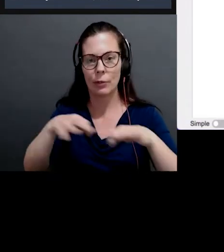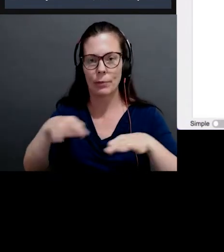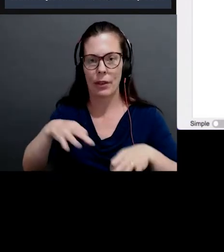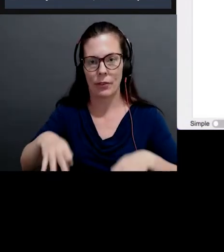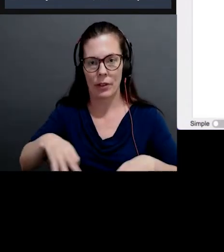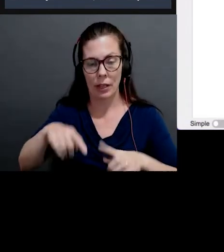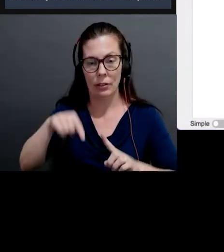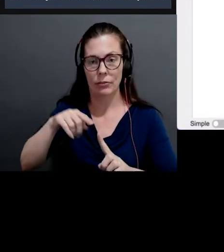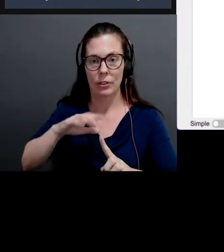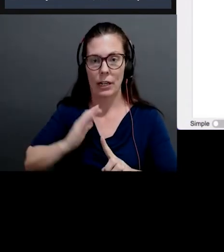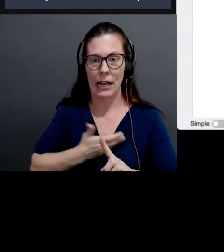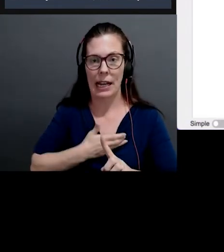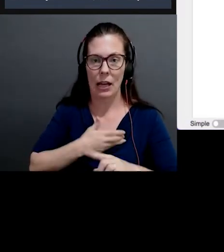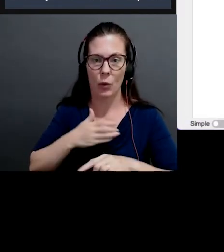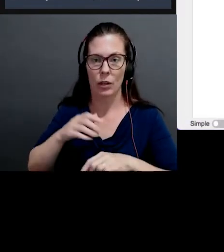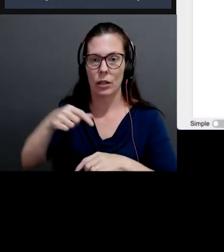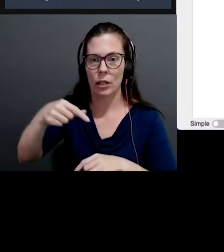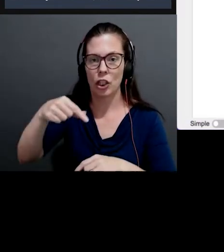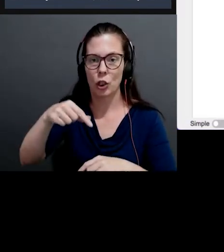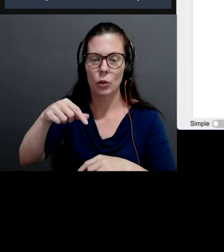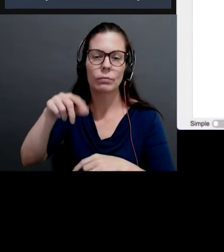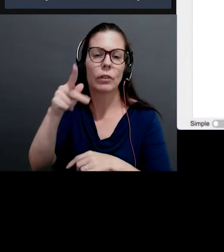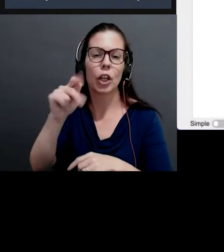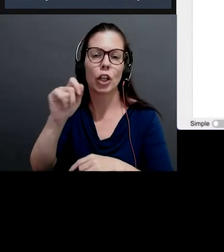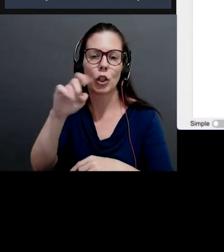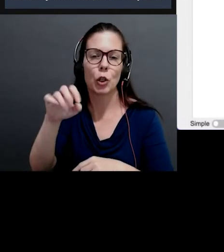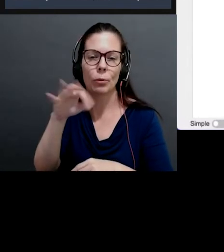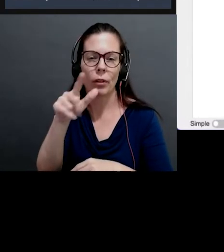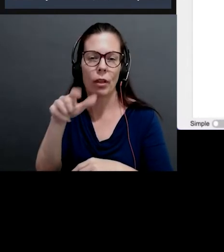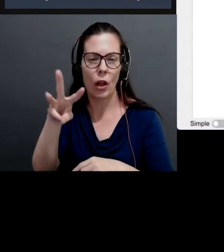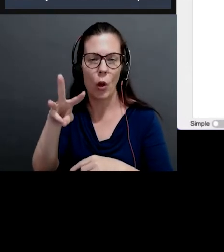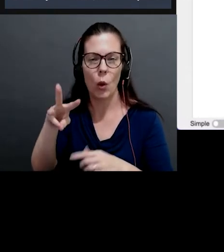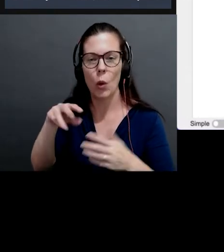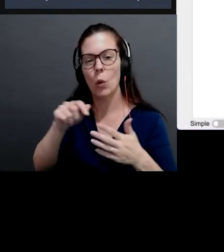our Kubeflow pipeline Python SDK.